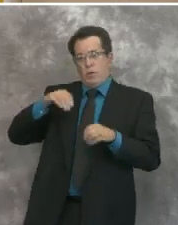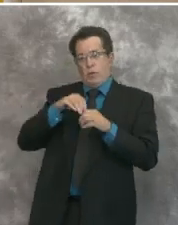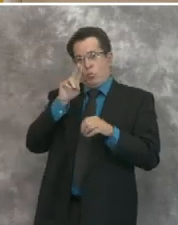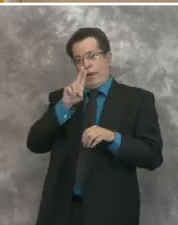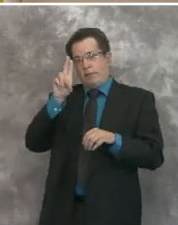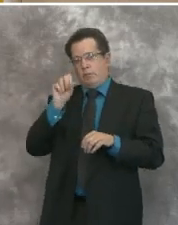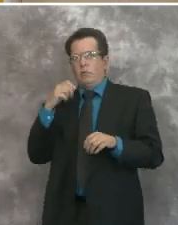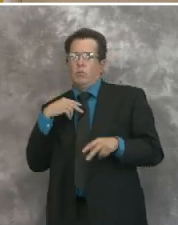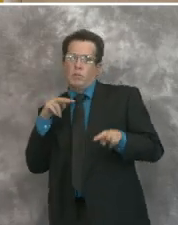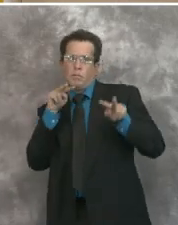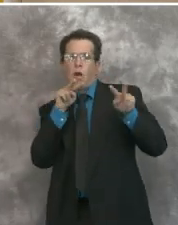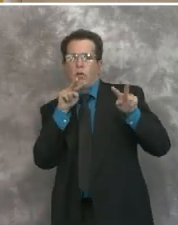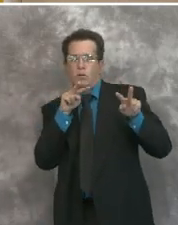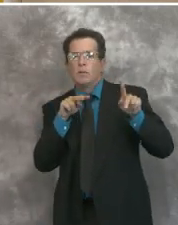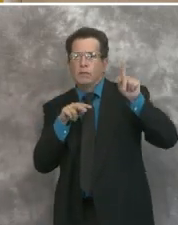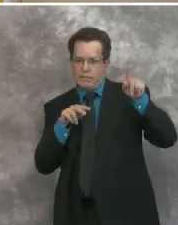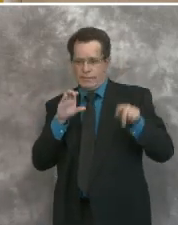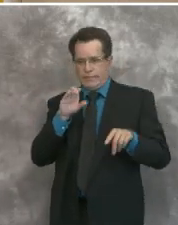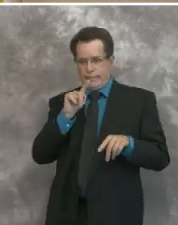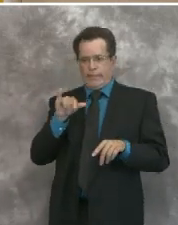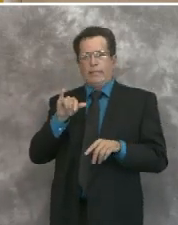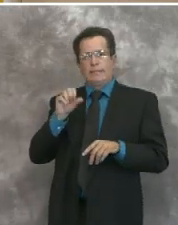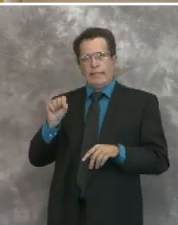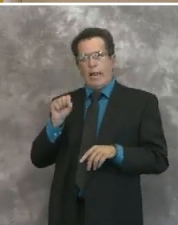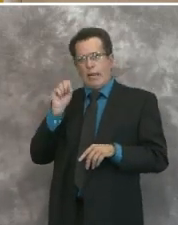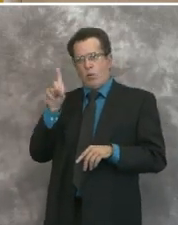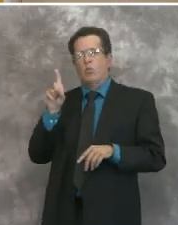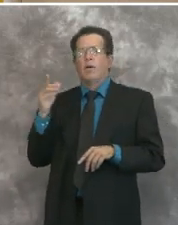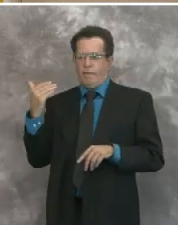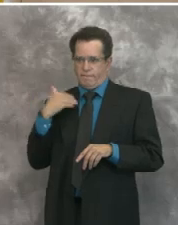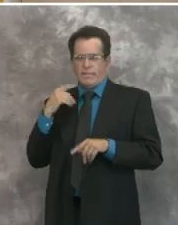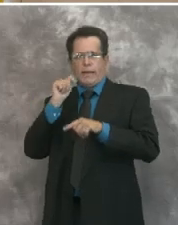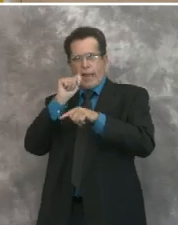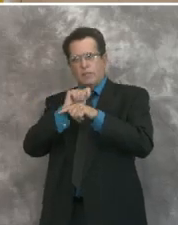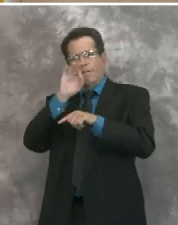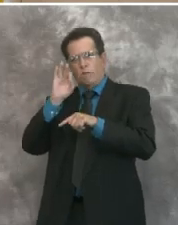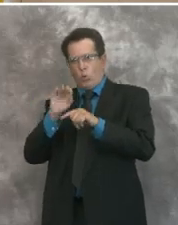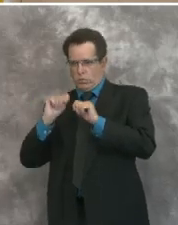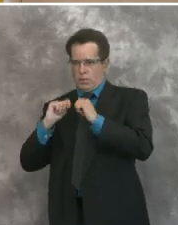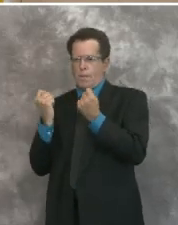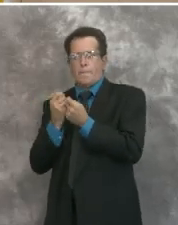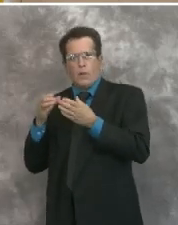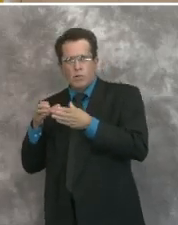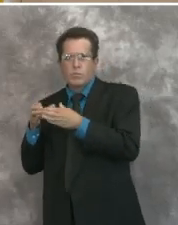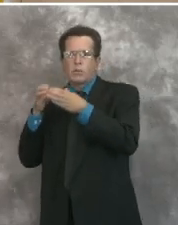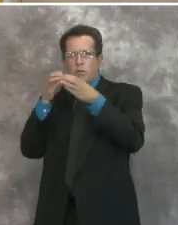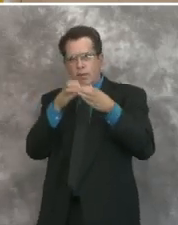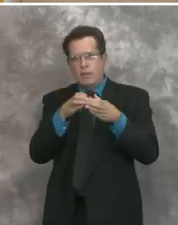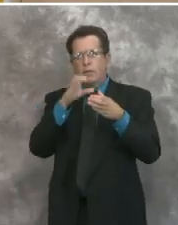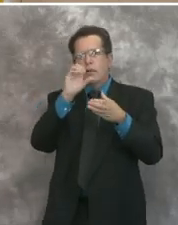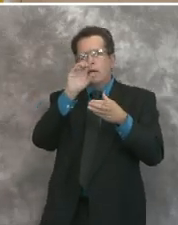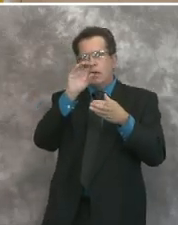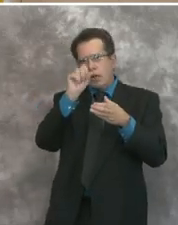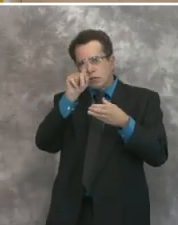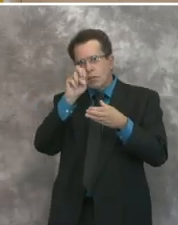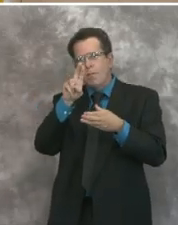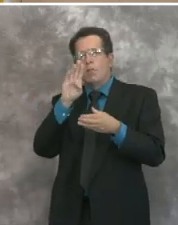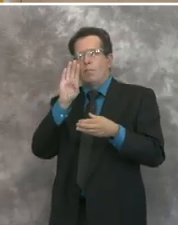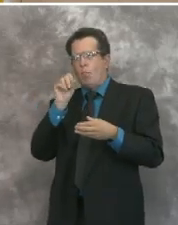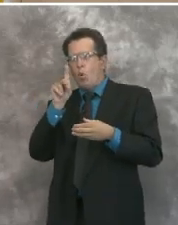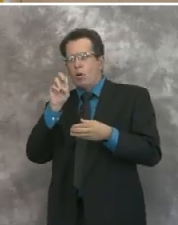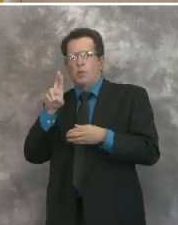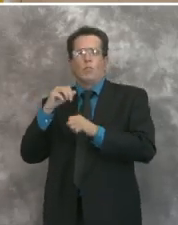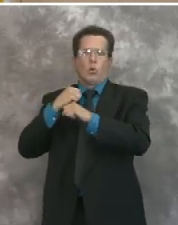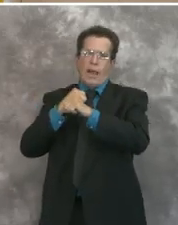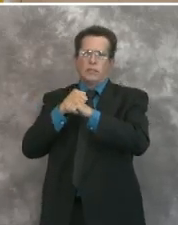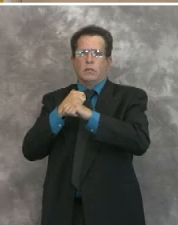side, and the city of San Diego has convened a task force composed of Customs and Border Protection,